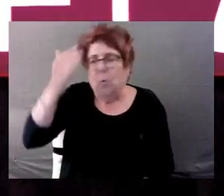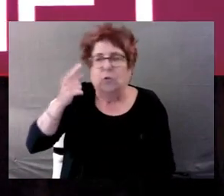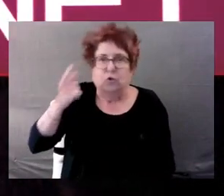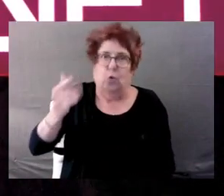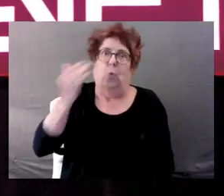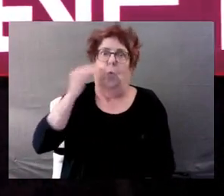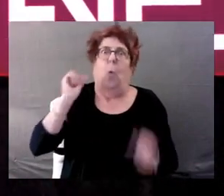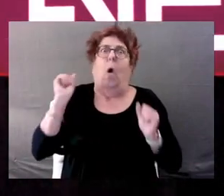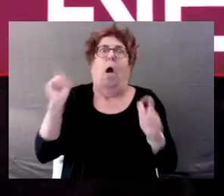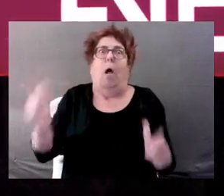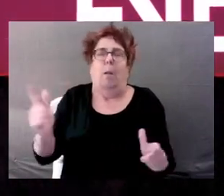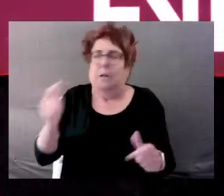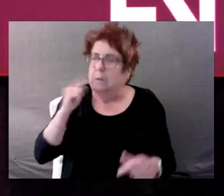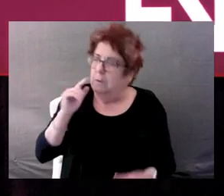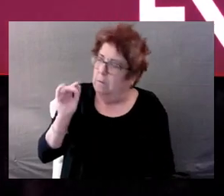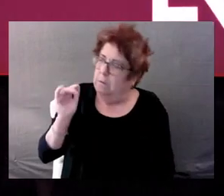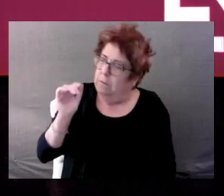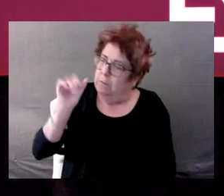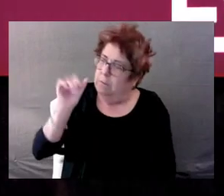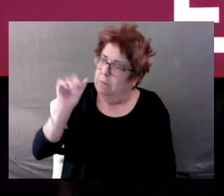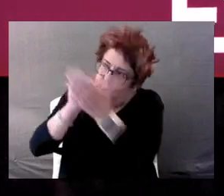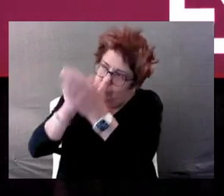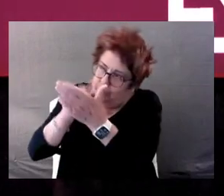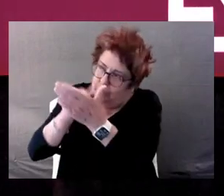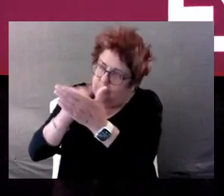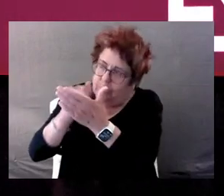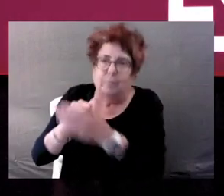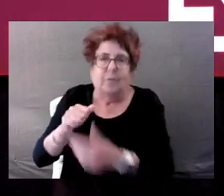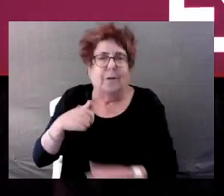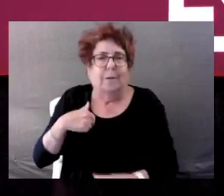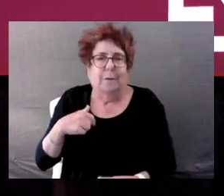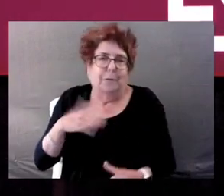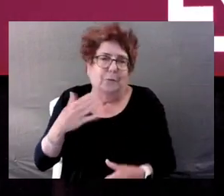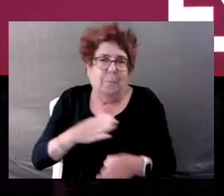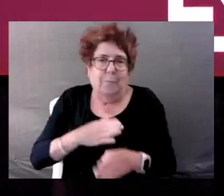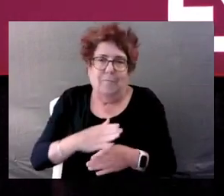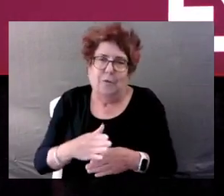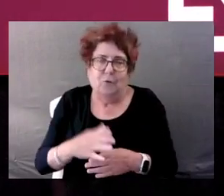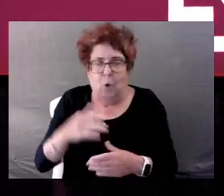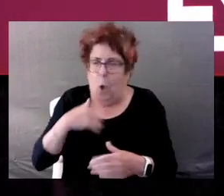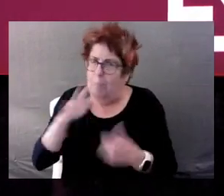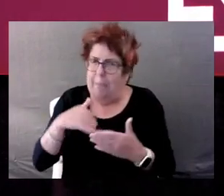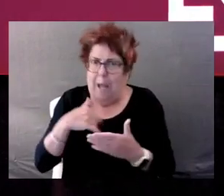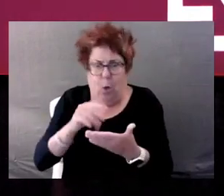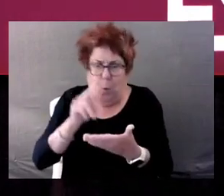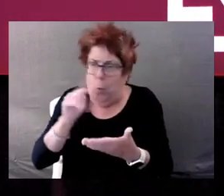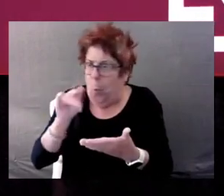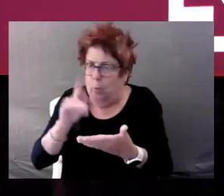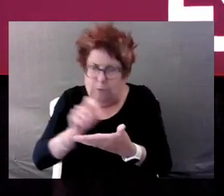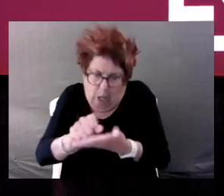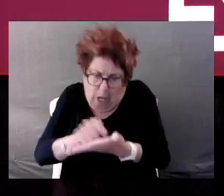I said, Miss Carolyn, I knocked at her door. I was so professional, y'all. I had all my notes. I had my